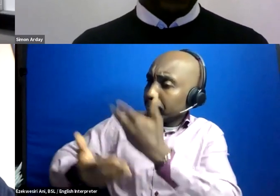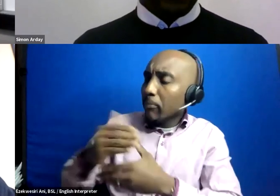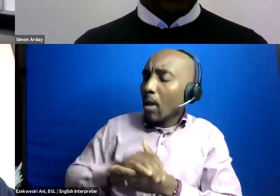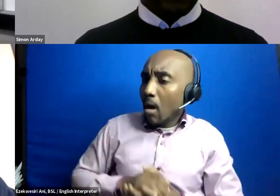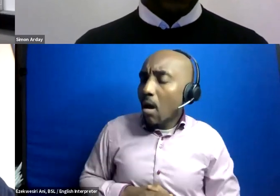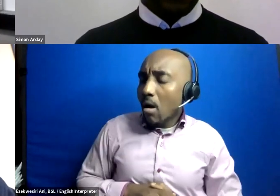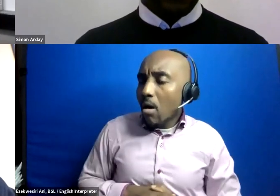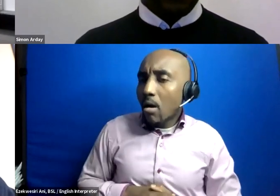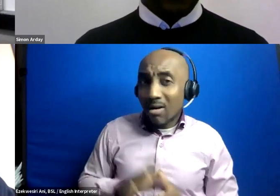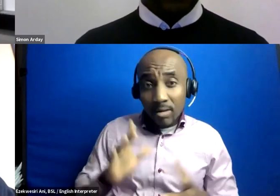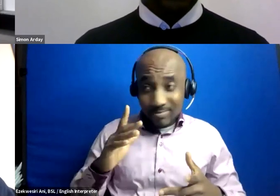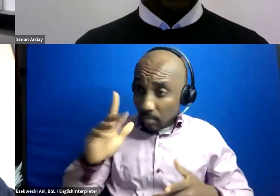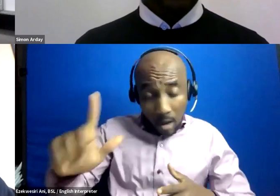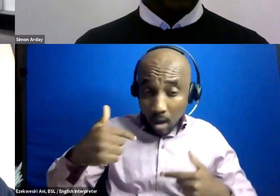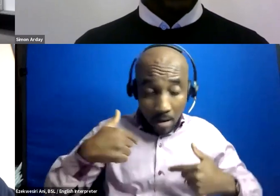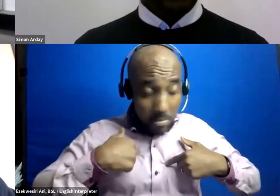that I was saying how vulnerable I felt,